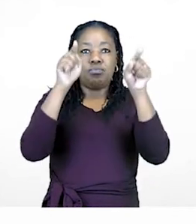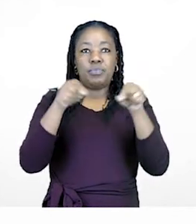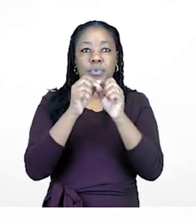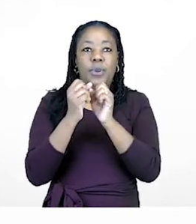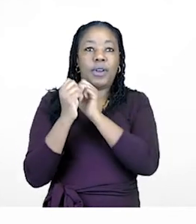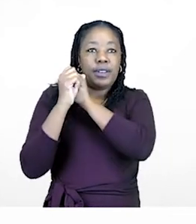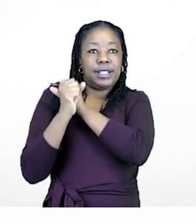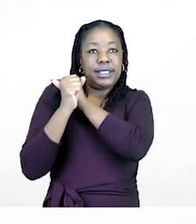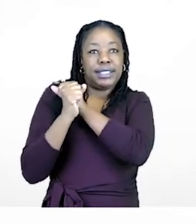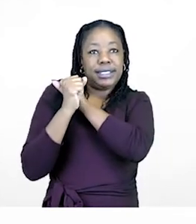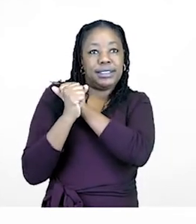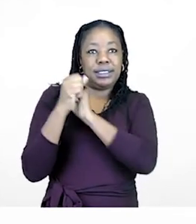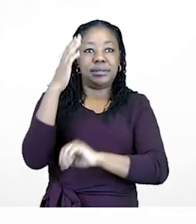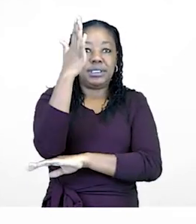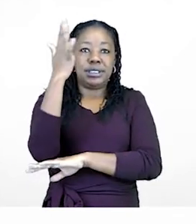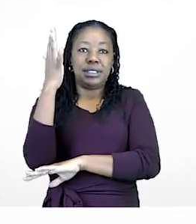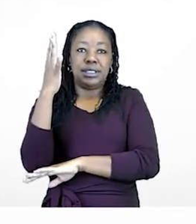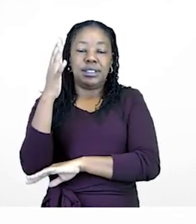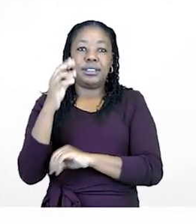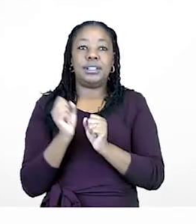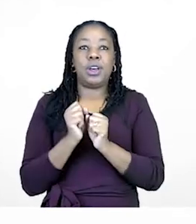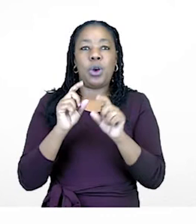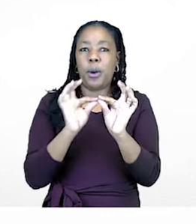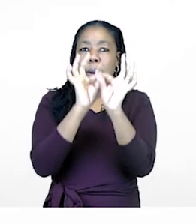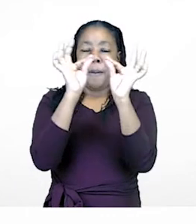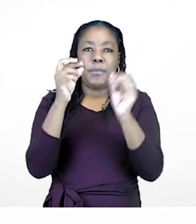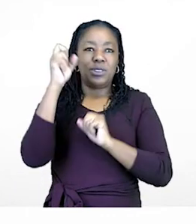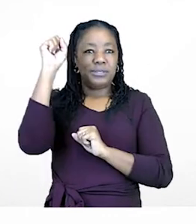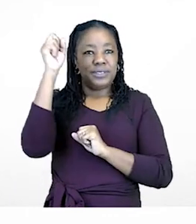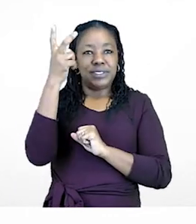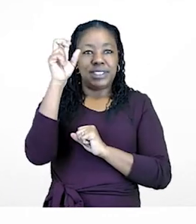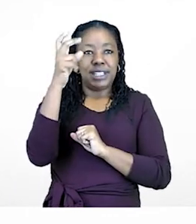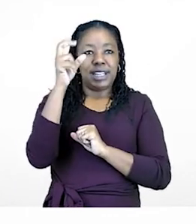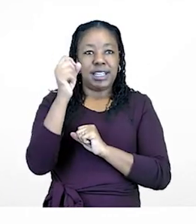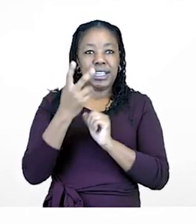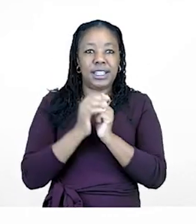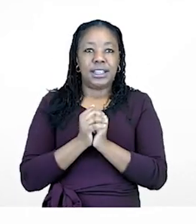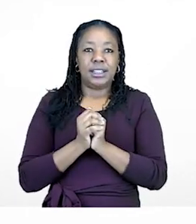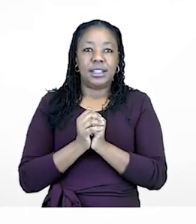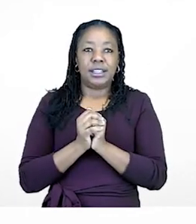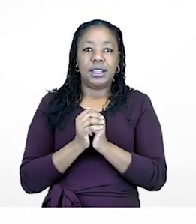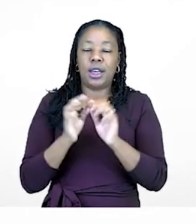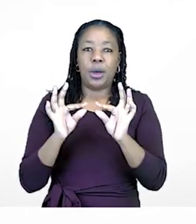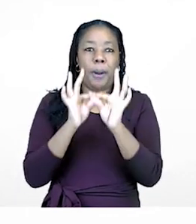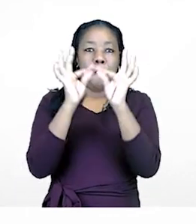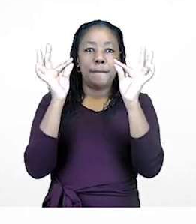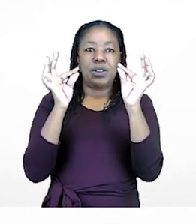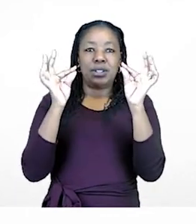trees. The next one has beautiful smiling stars. The next box has wonderful angels